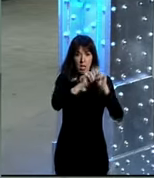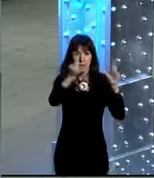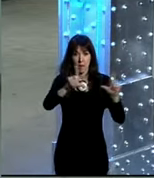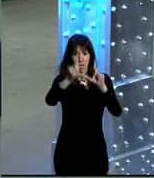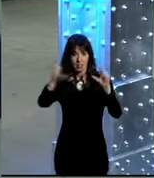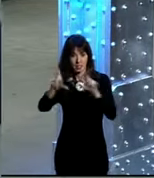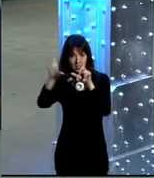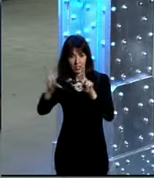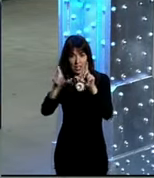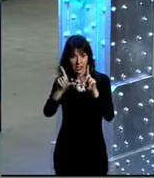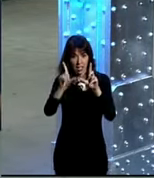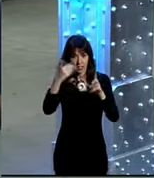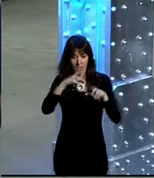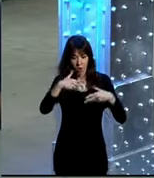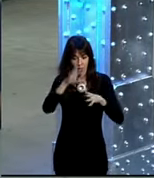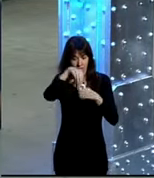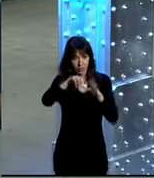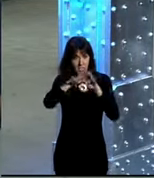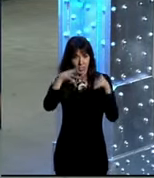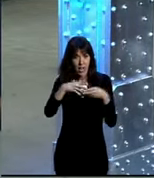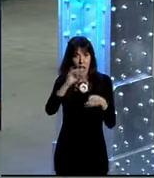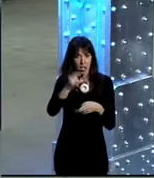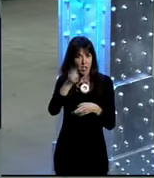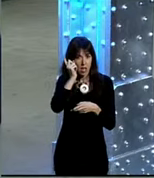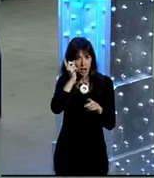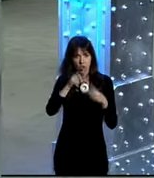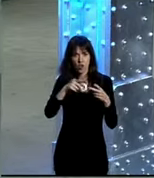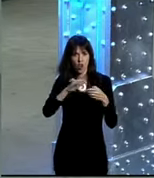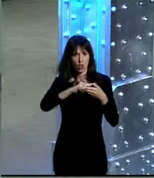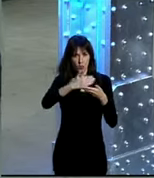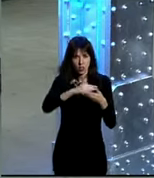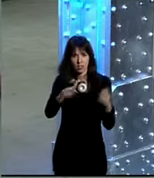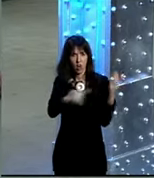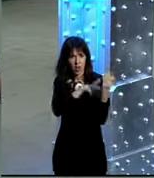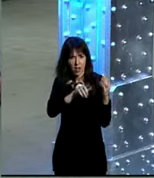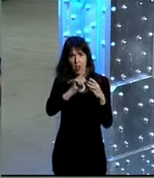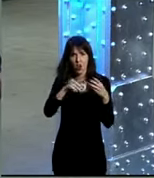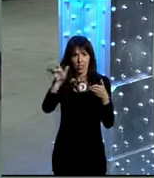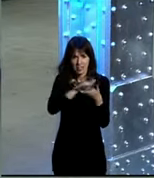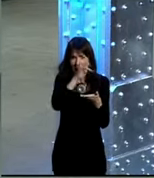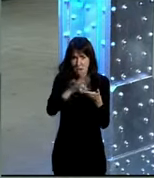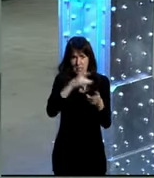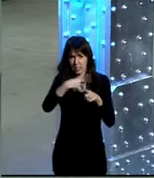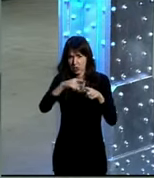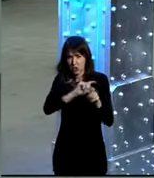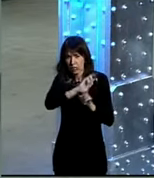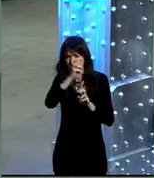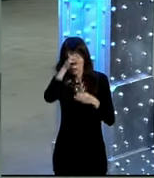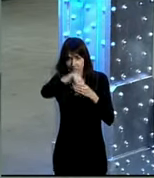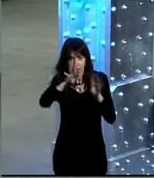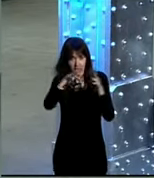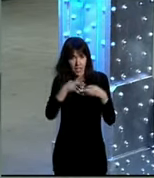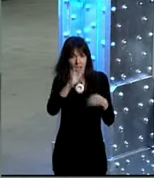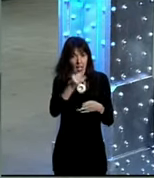to the latest Tesla car. That's a lot of things that are connected to the internet. So when we look at the world around us, we need to be conscious of the fact